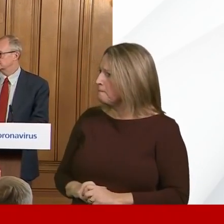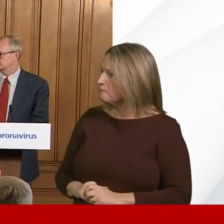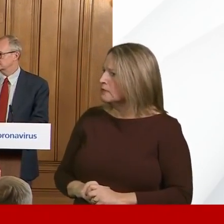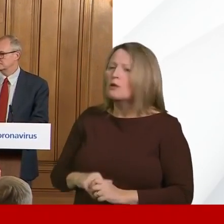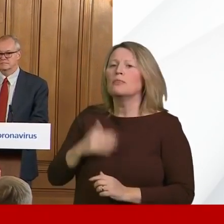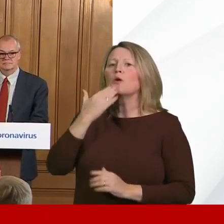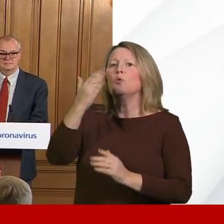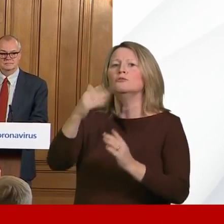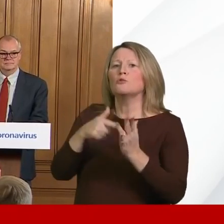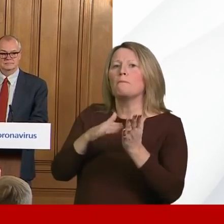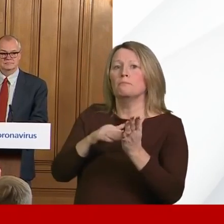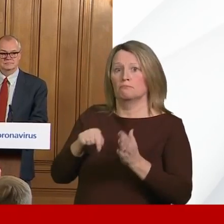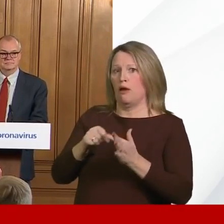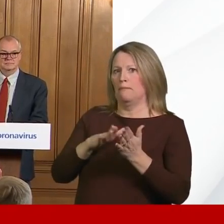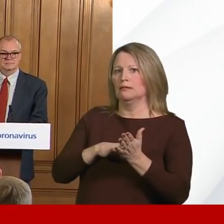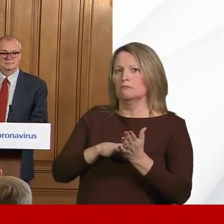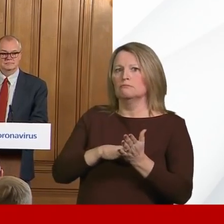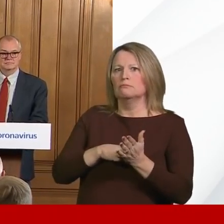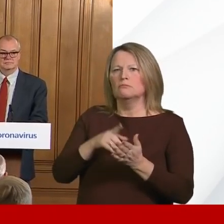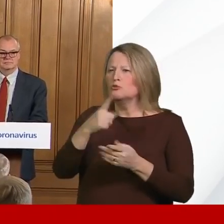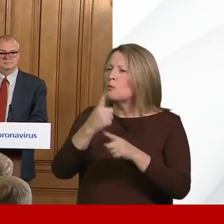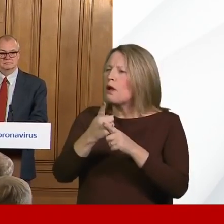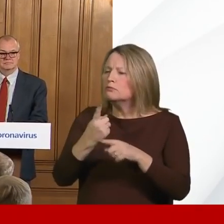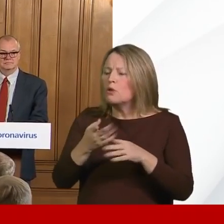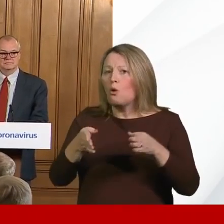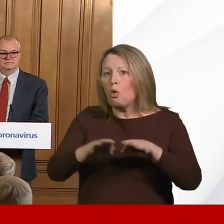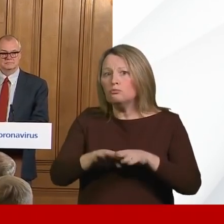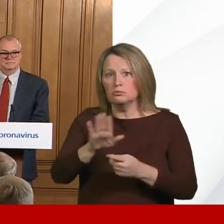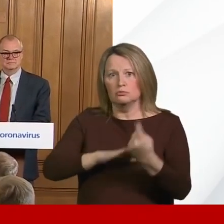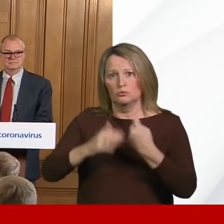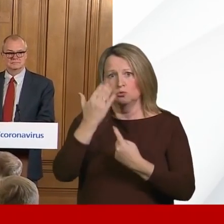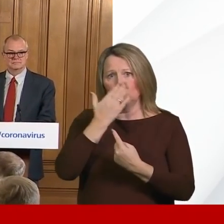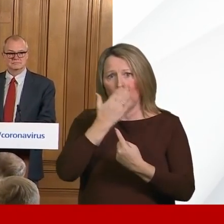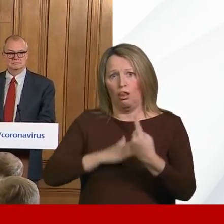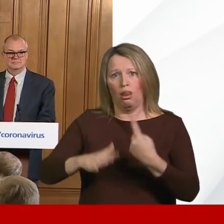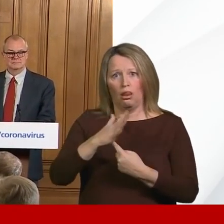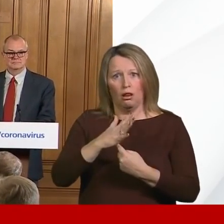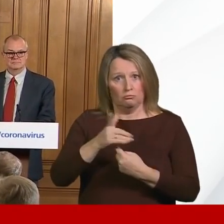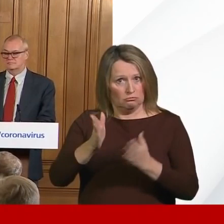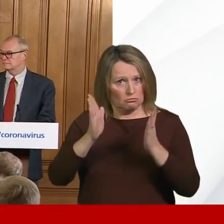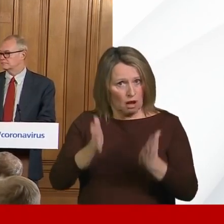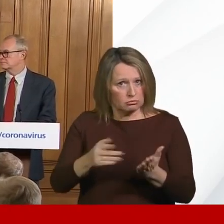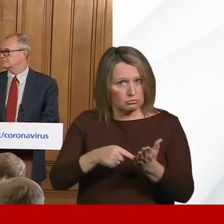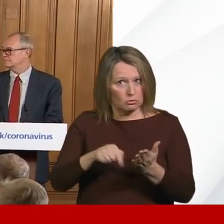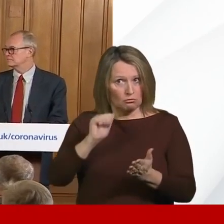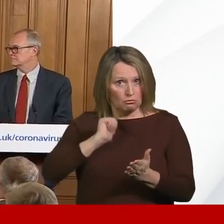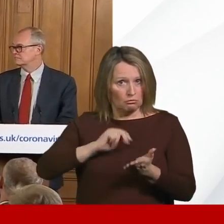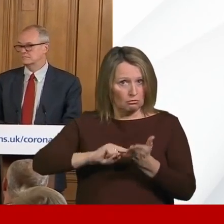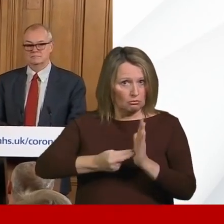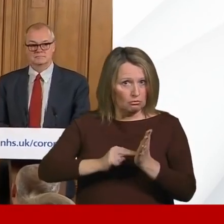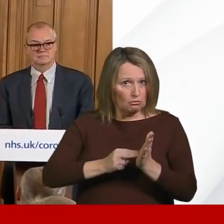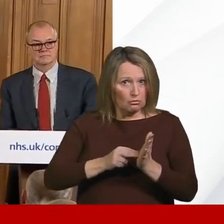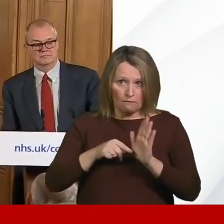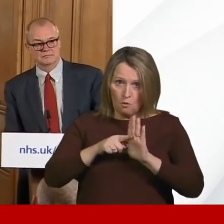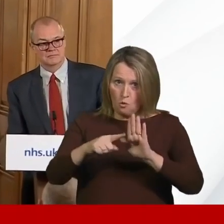this? And what about the schools that have already closed? Will they be required to reopen to teach the key workers you just made a point of? And